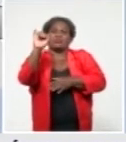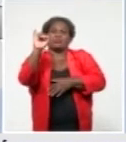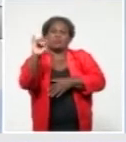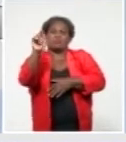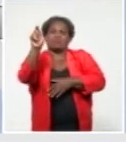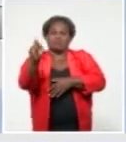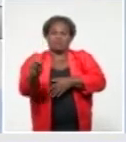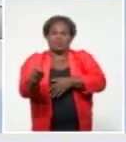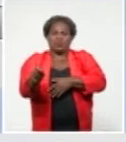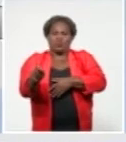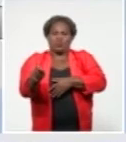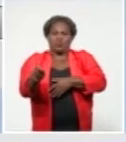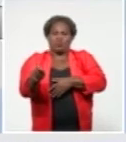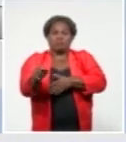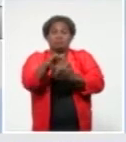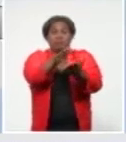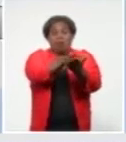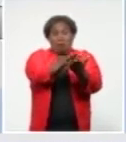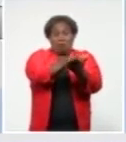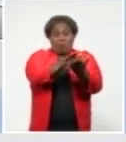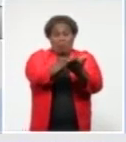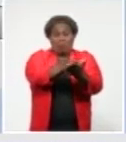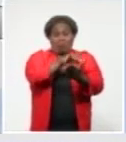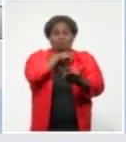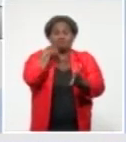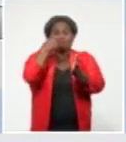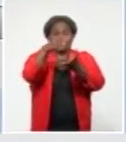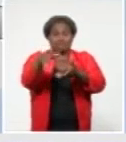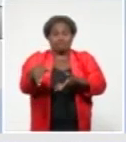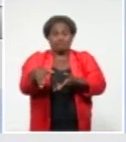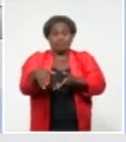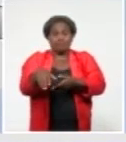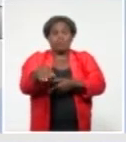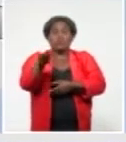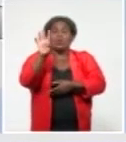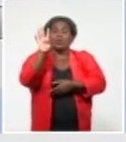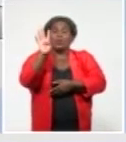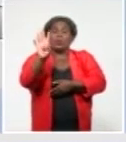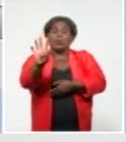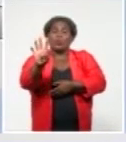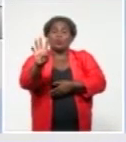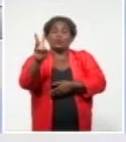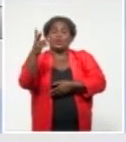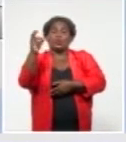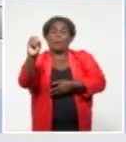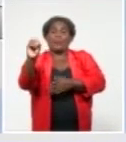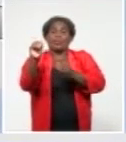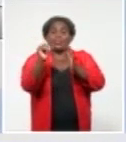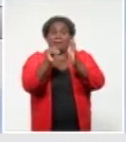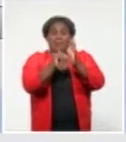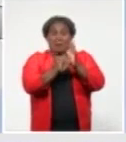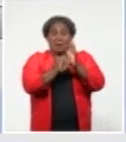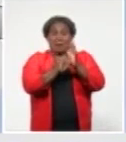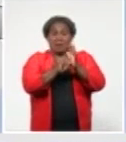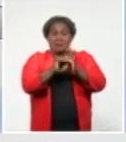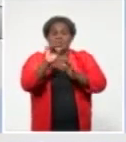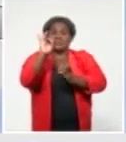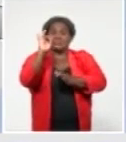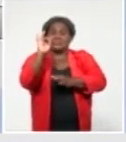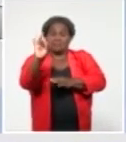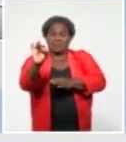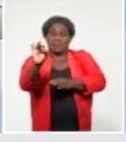420,753 fatalities and a mortality rate of 3.6%. We would like to show a chart created by the World